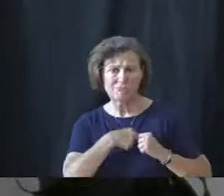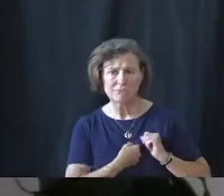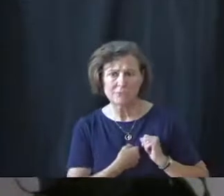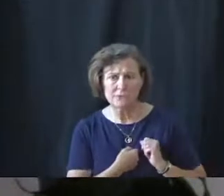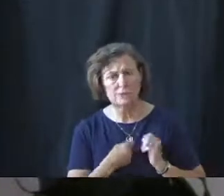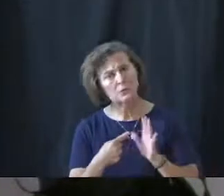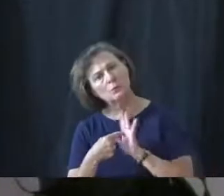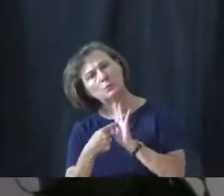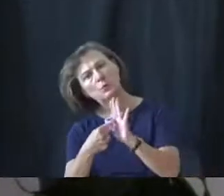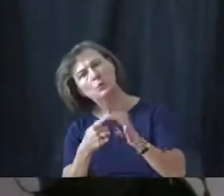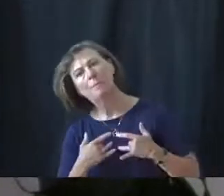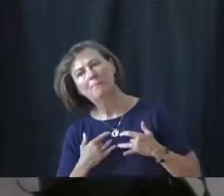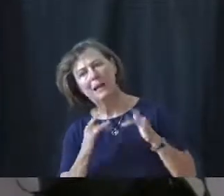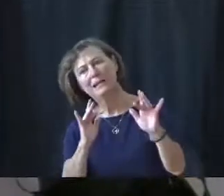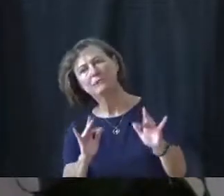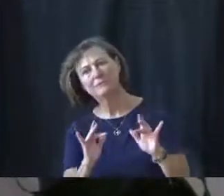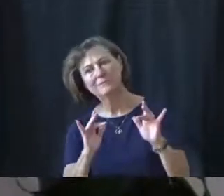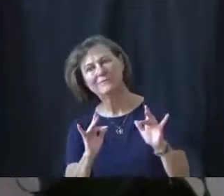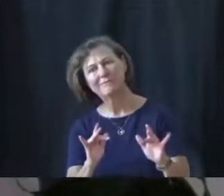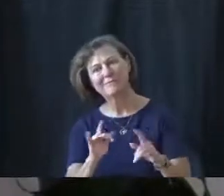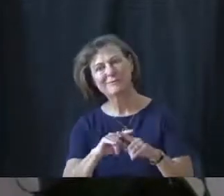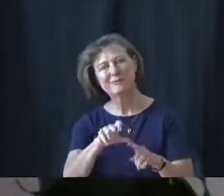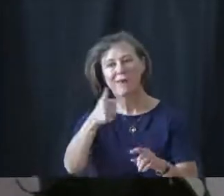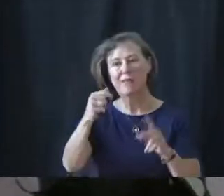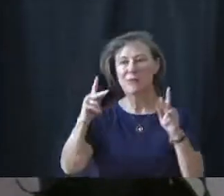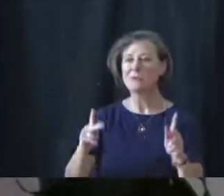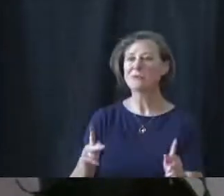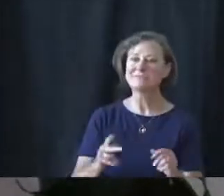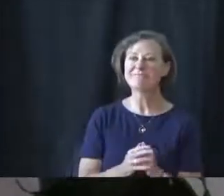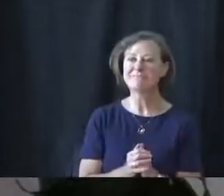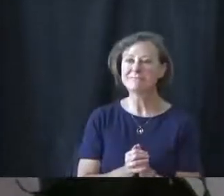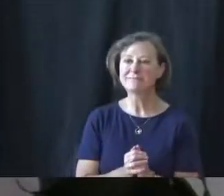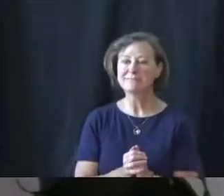showing compassion to another.